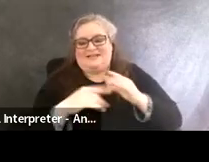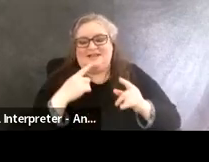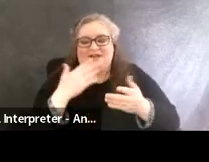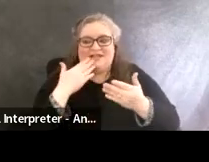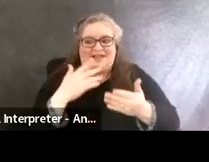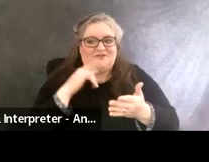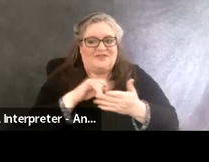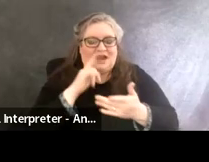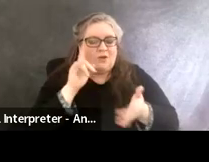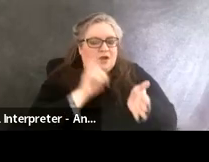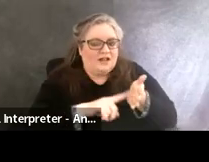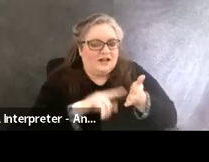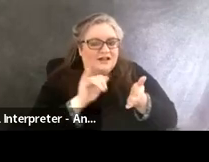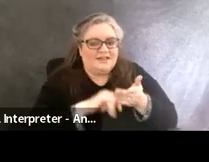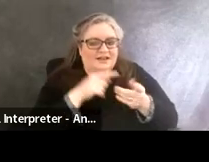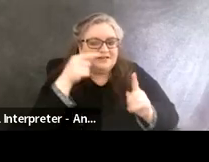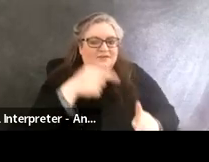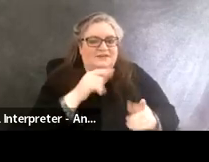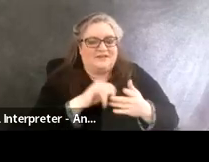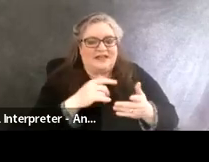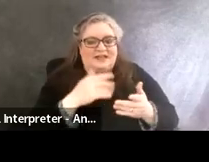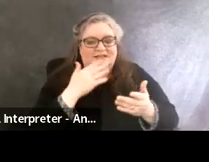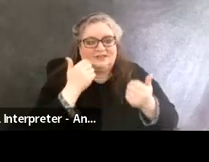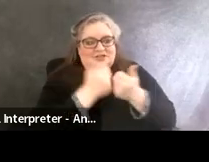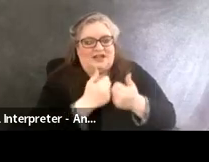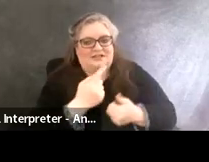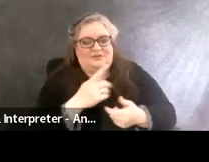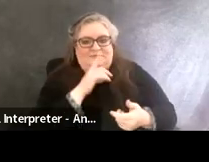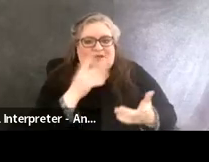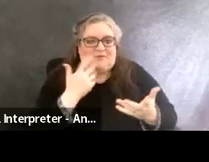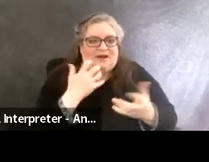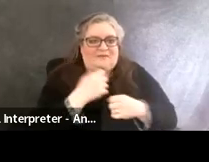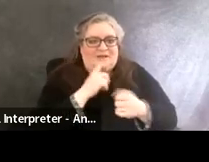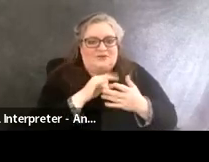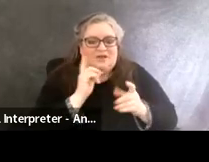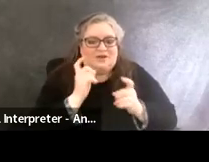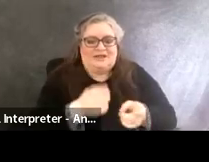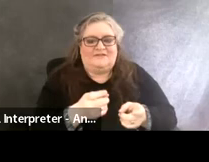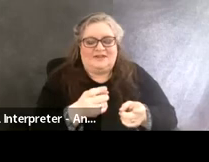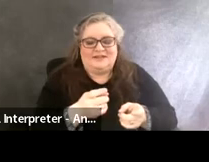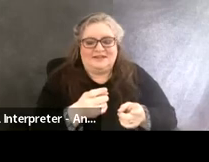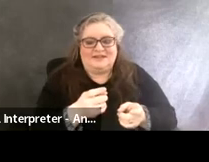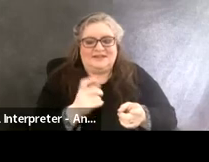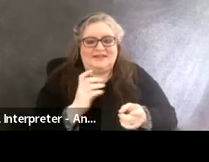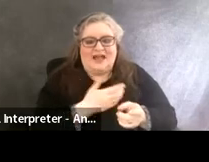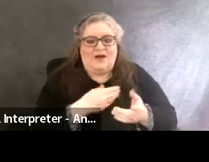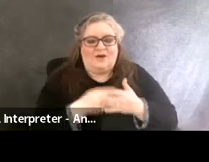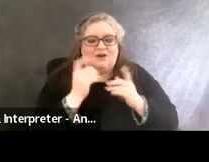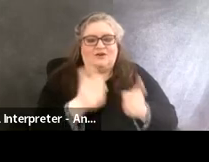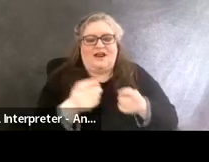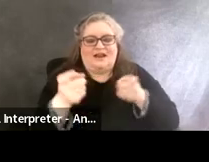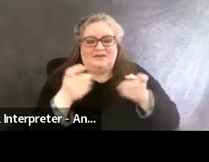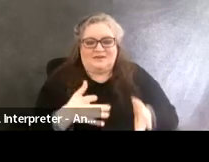that specifically. That's kind of a challenging one. And I'd want to make sure that we're giving our grant administrator